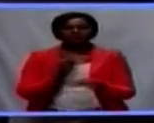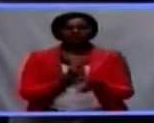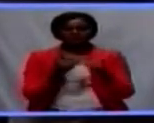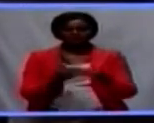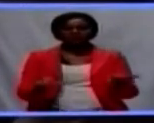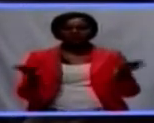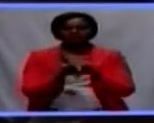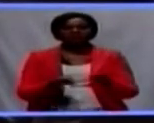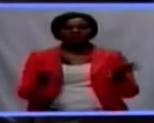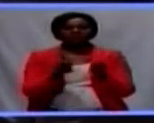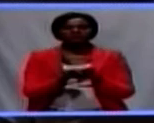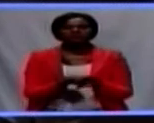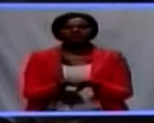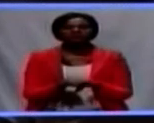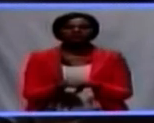you feel